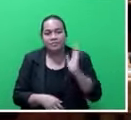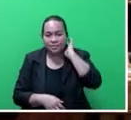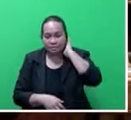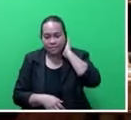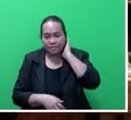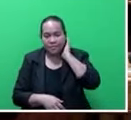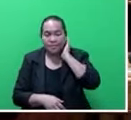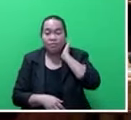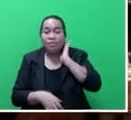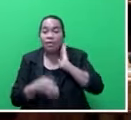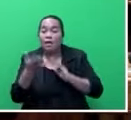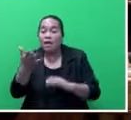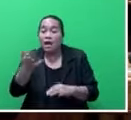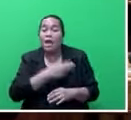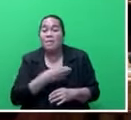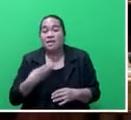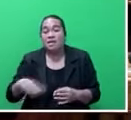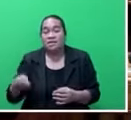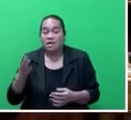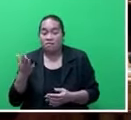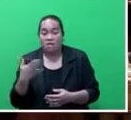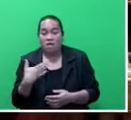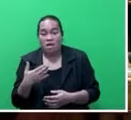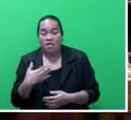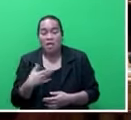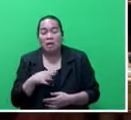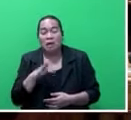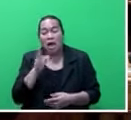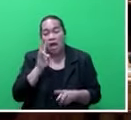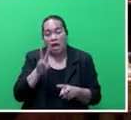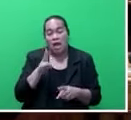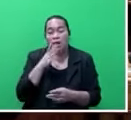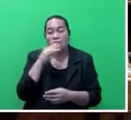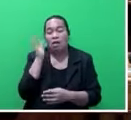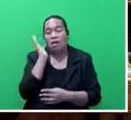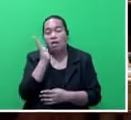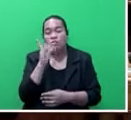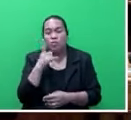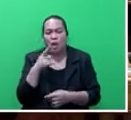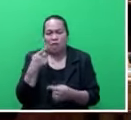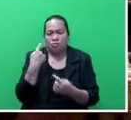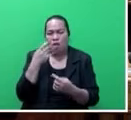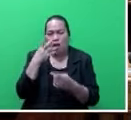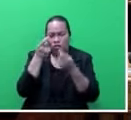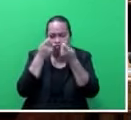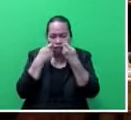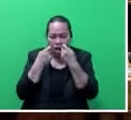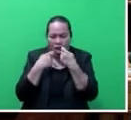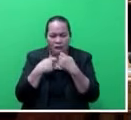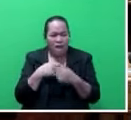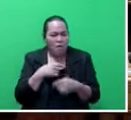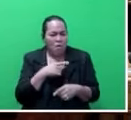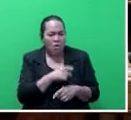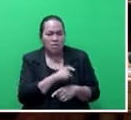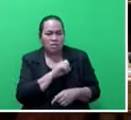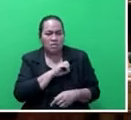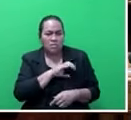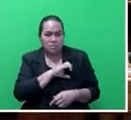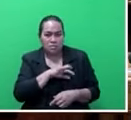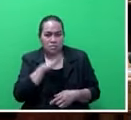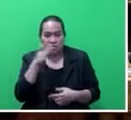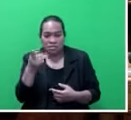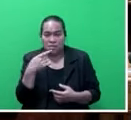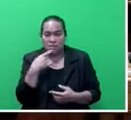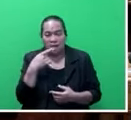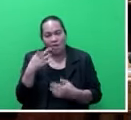for himself from the comment made by Honourable Salote about him opening the